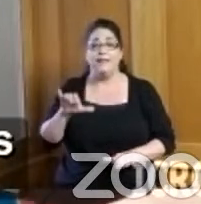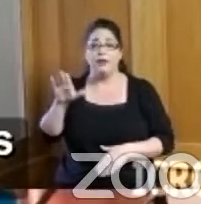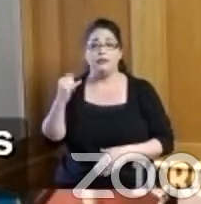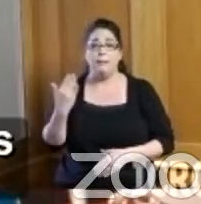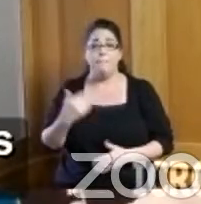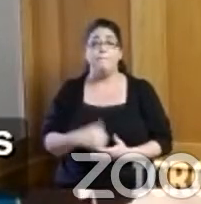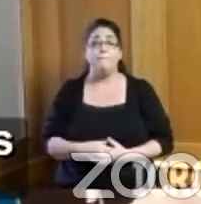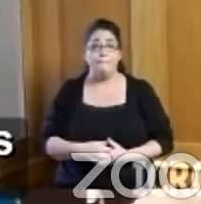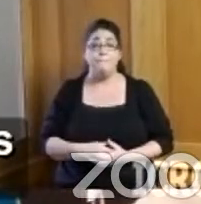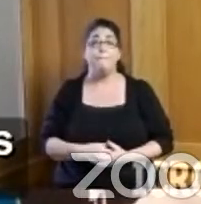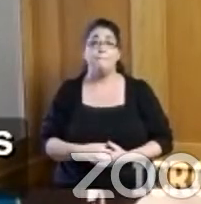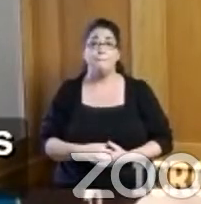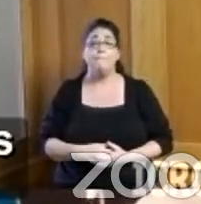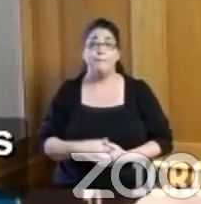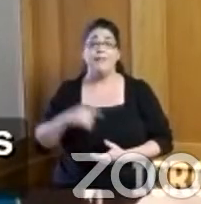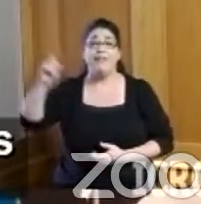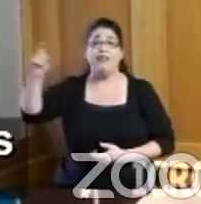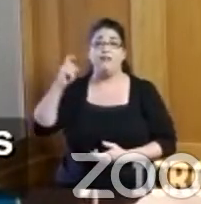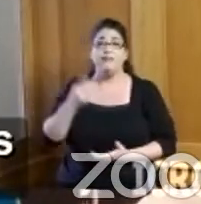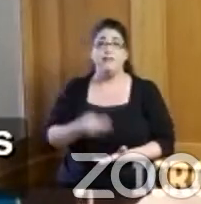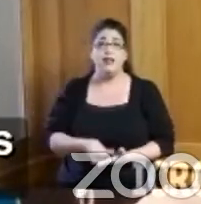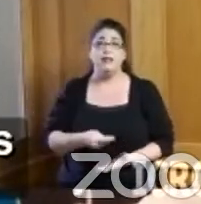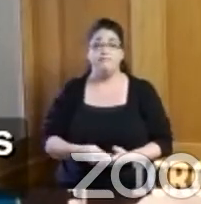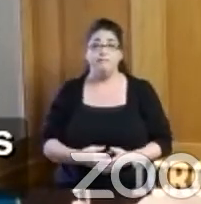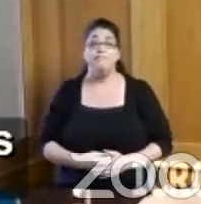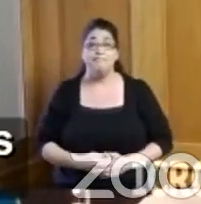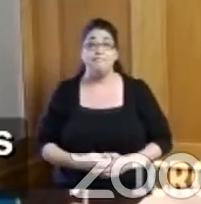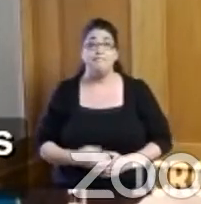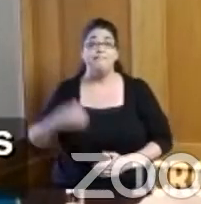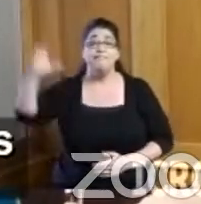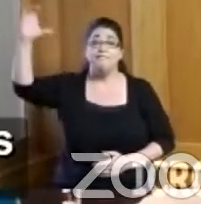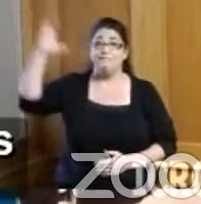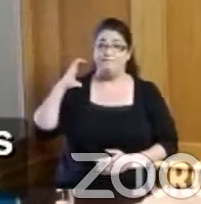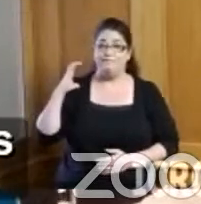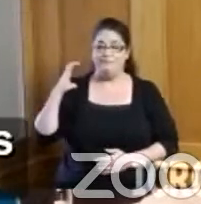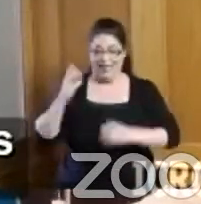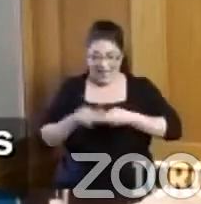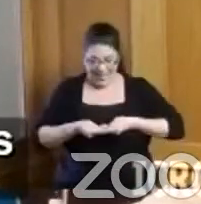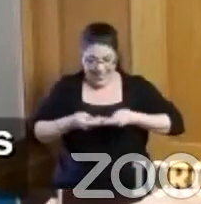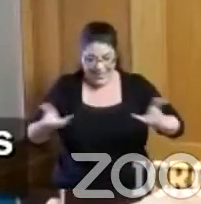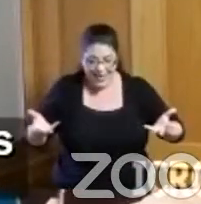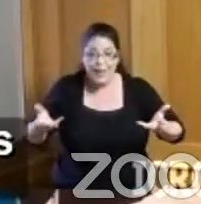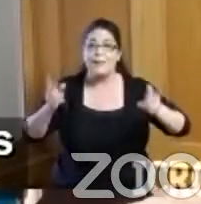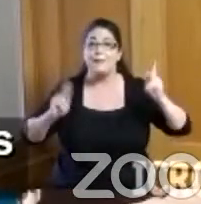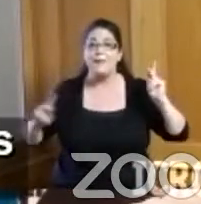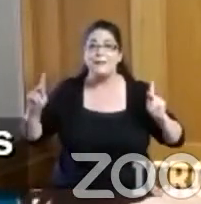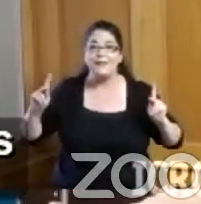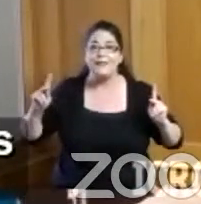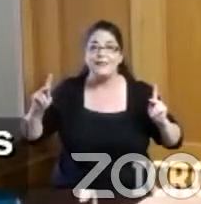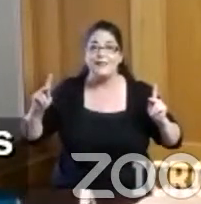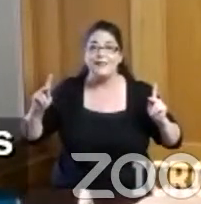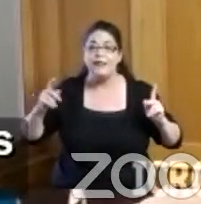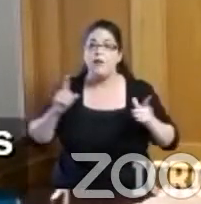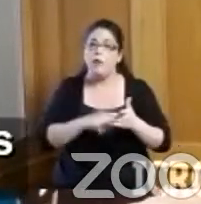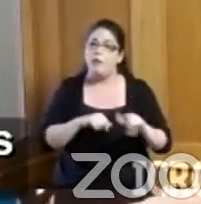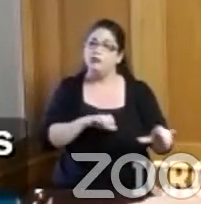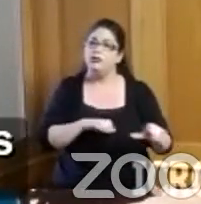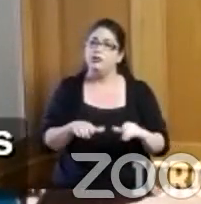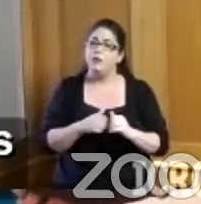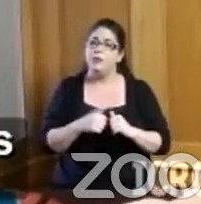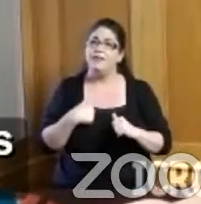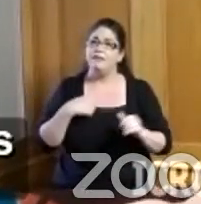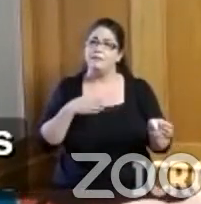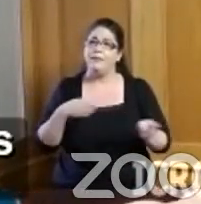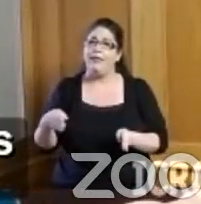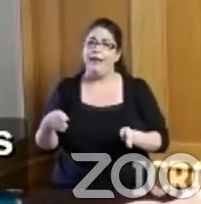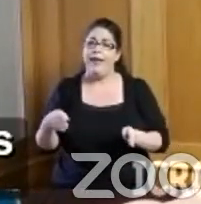have brought money to us. Now it's our job to get the money to the people. And that's what we're doing with this